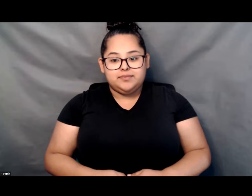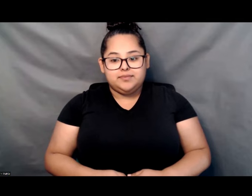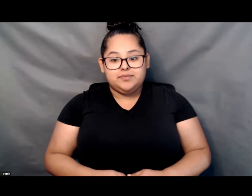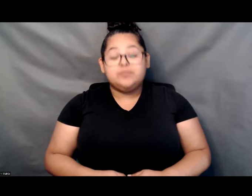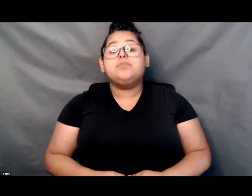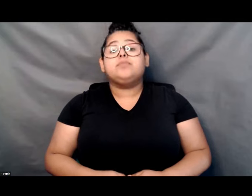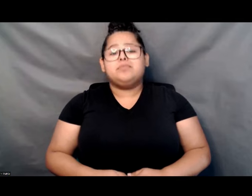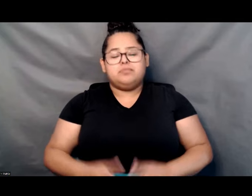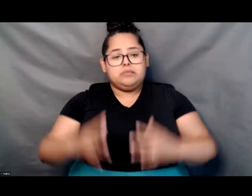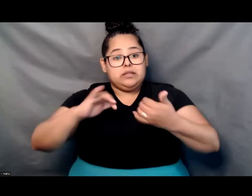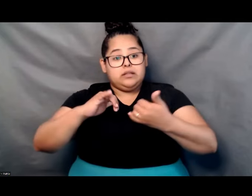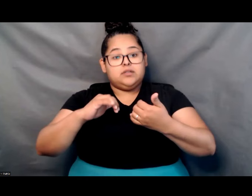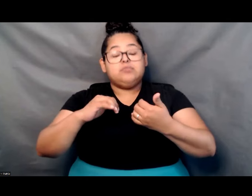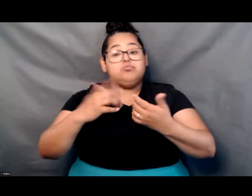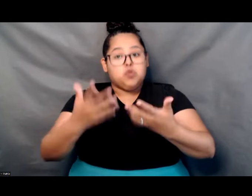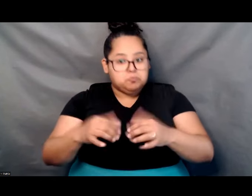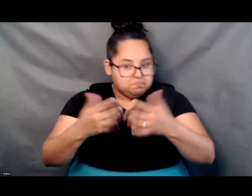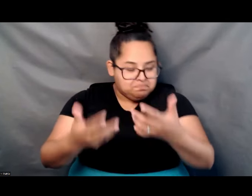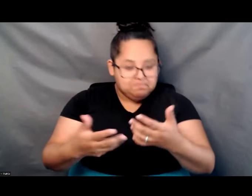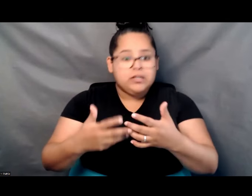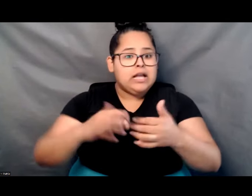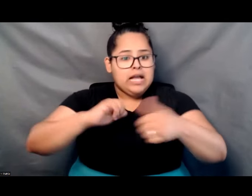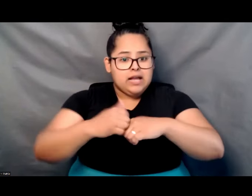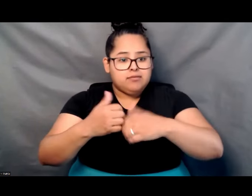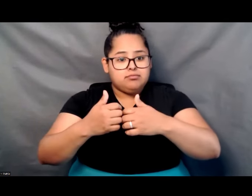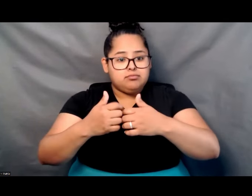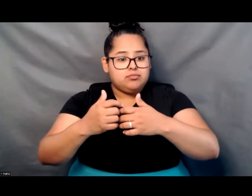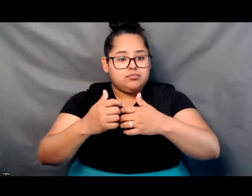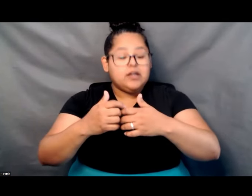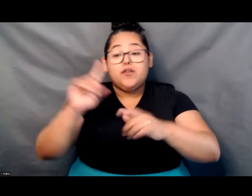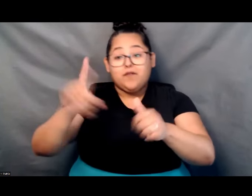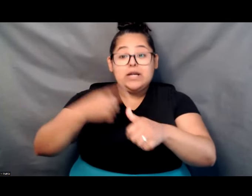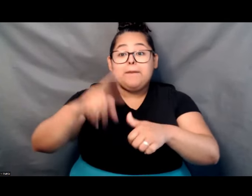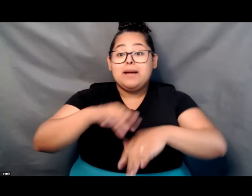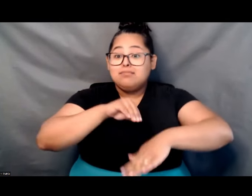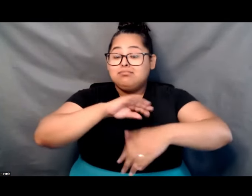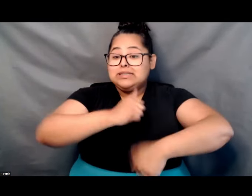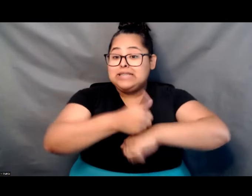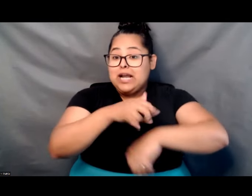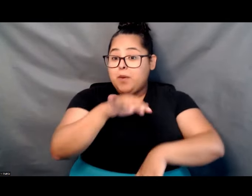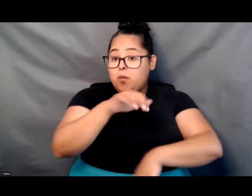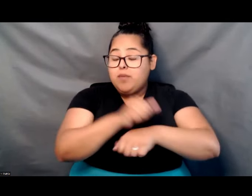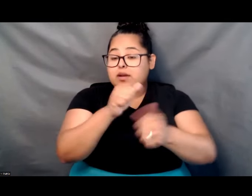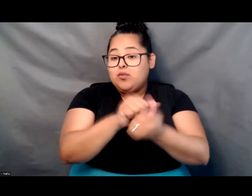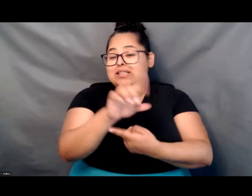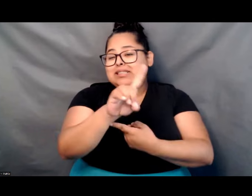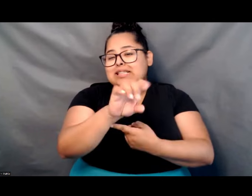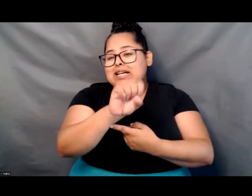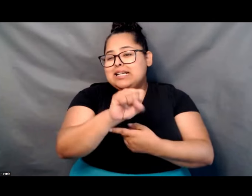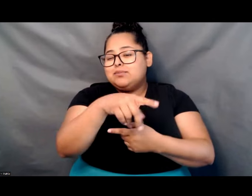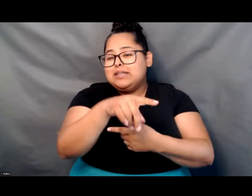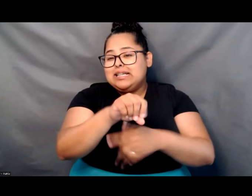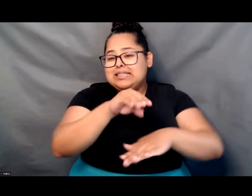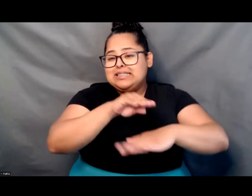So to continue, you do need to schedule an appointment to meet with a DSP&S counselor to request tram services. And then